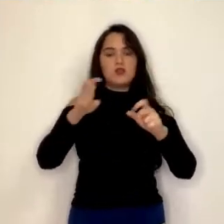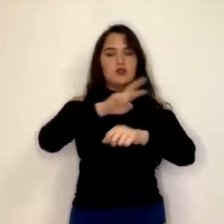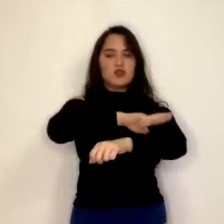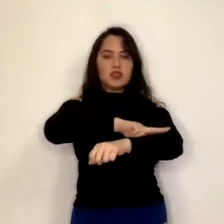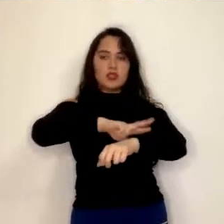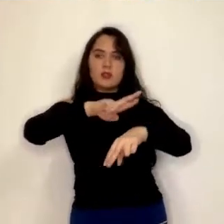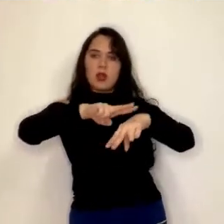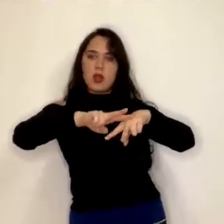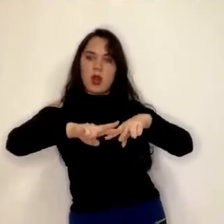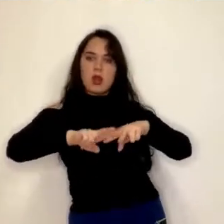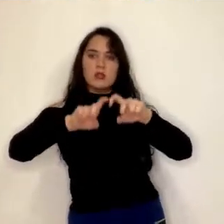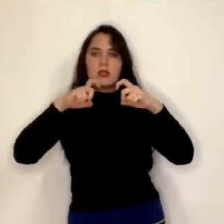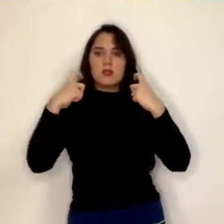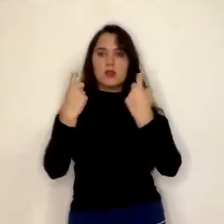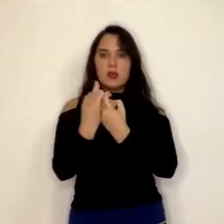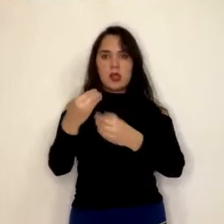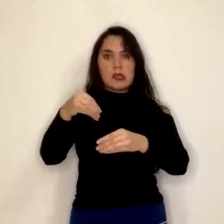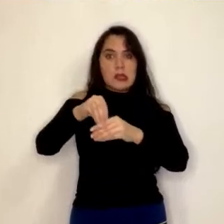race, gender,